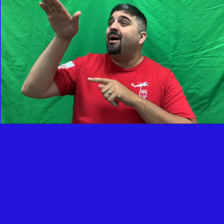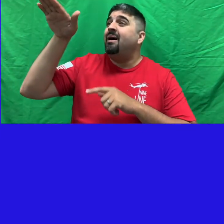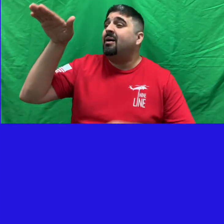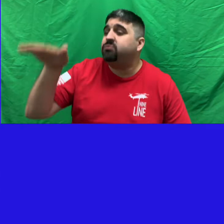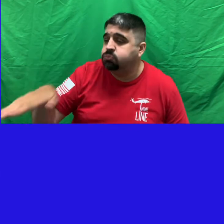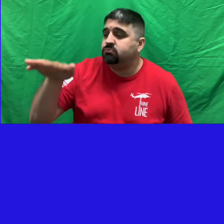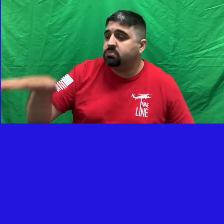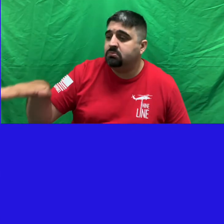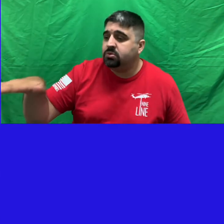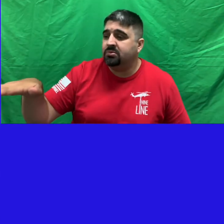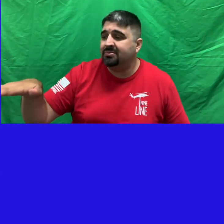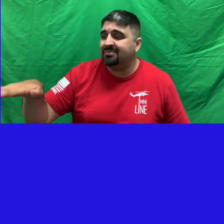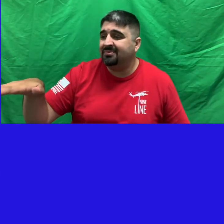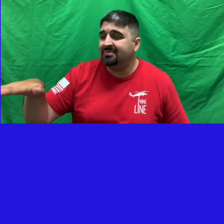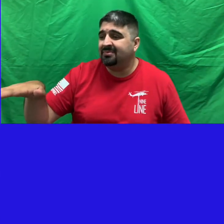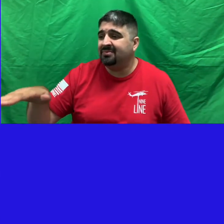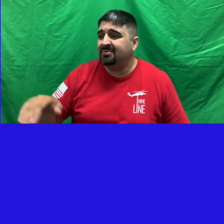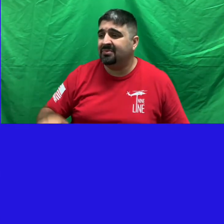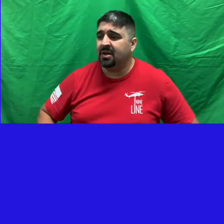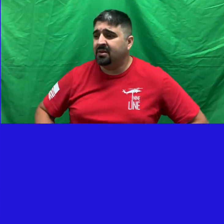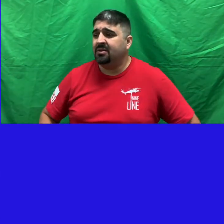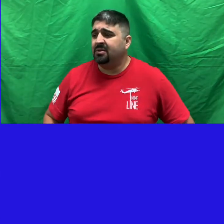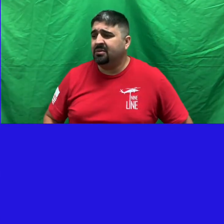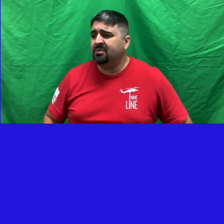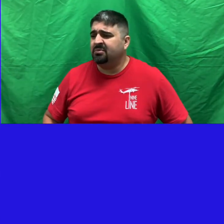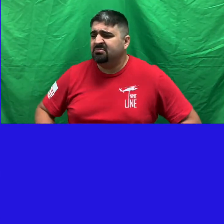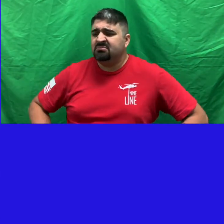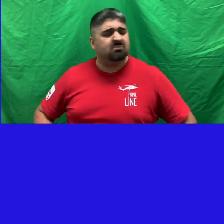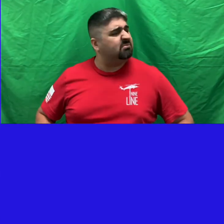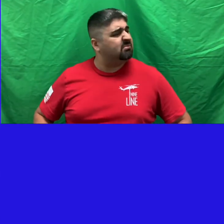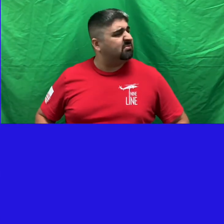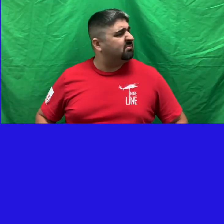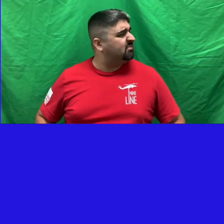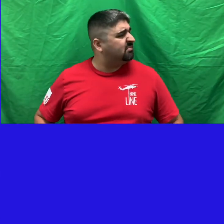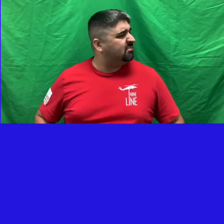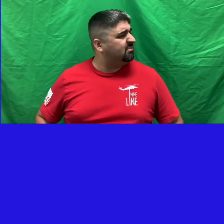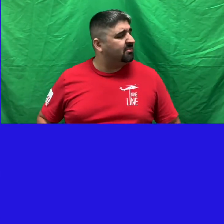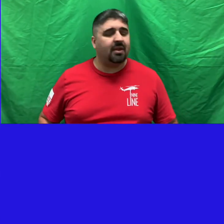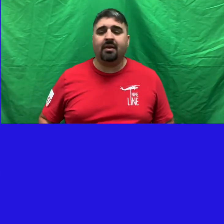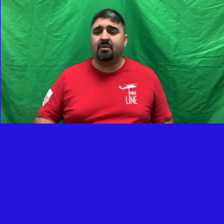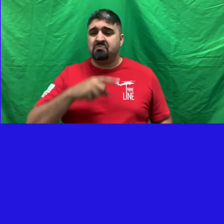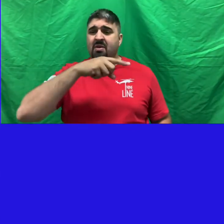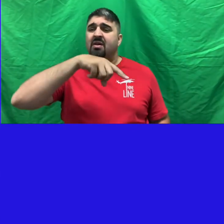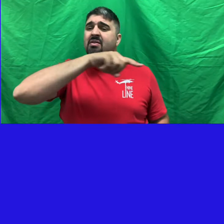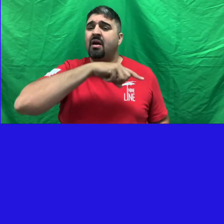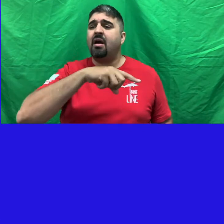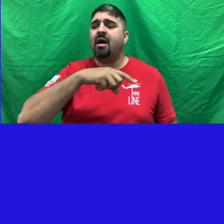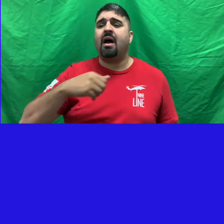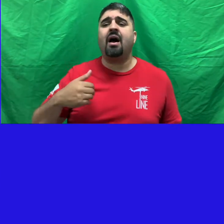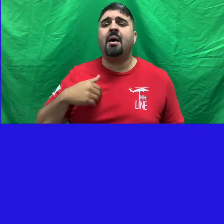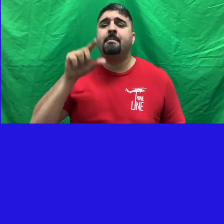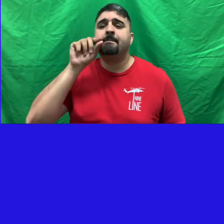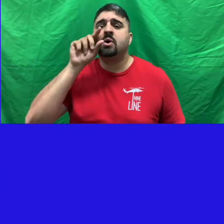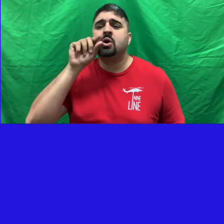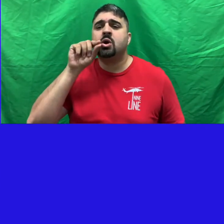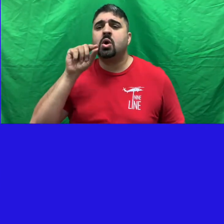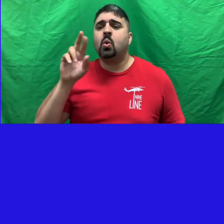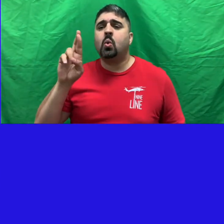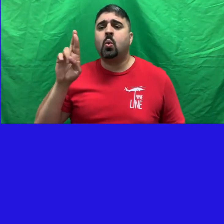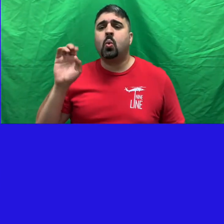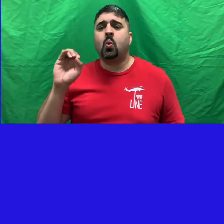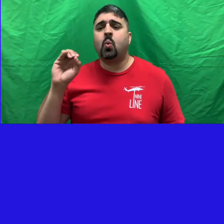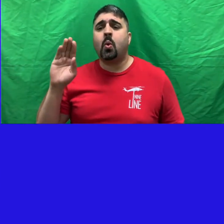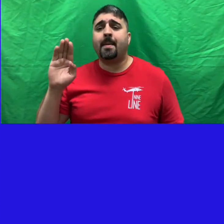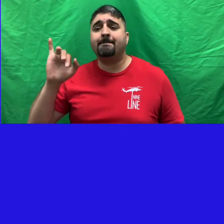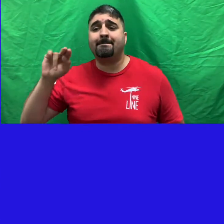in the air. It fell to the ground with a bump. Toad heard laughter. 3 robins were